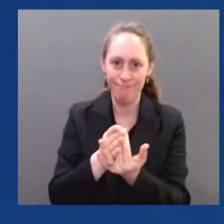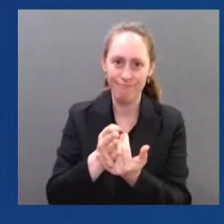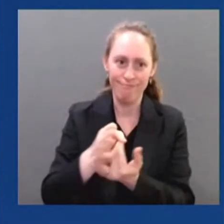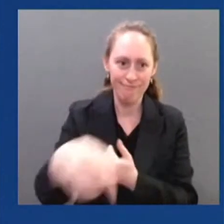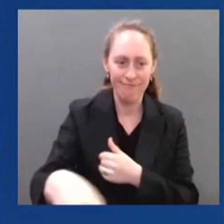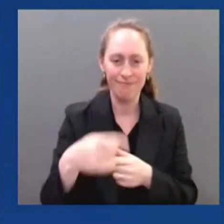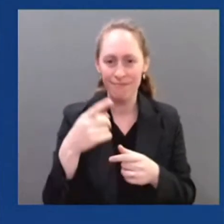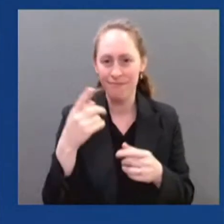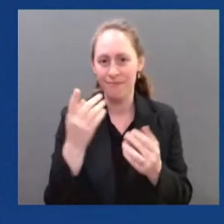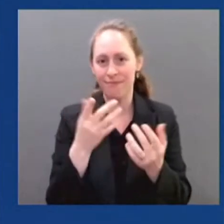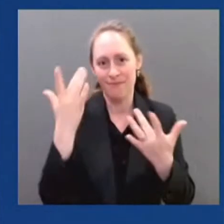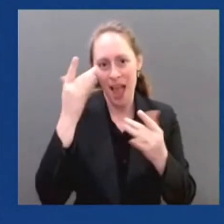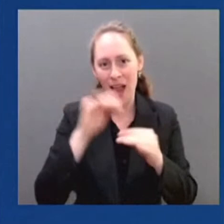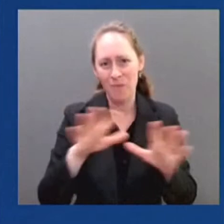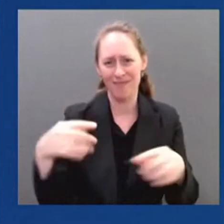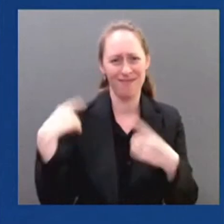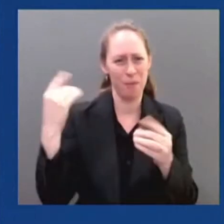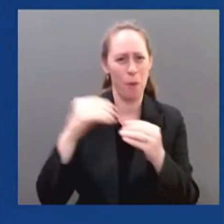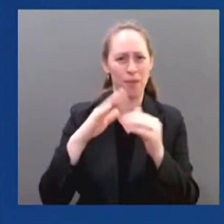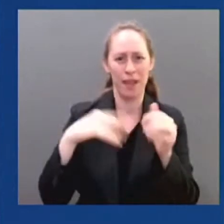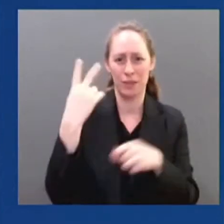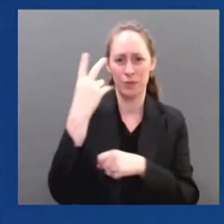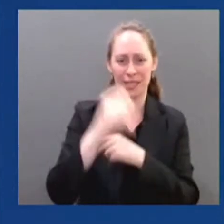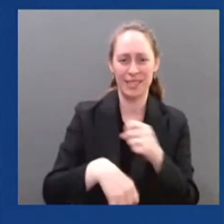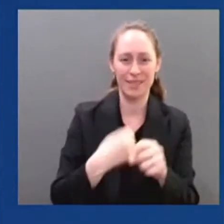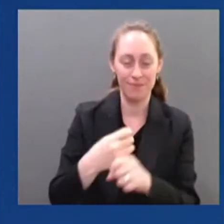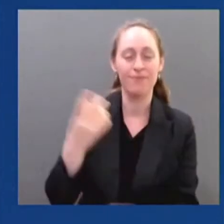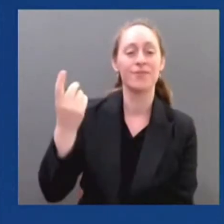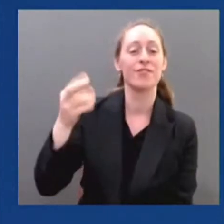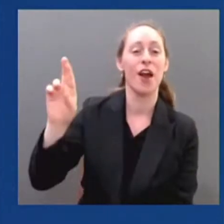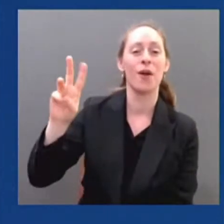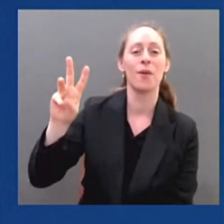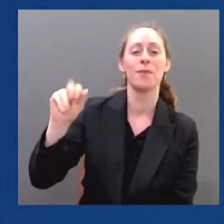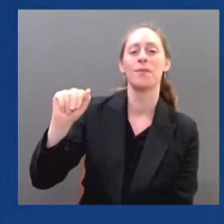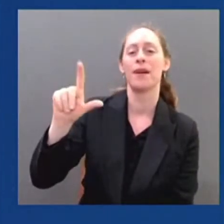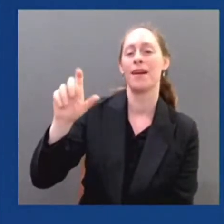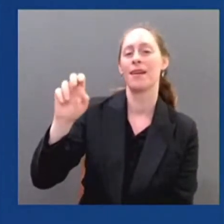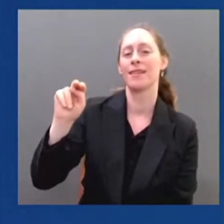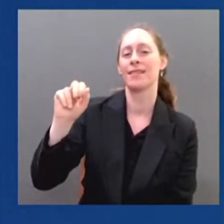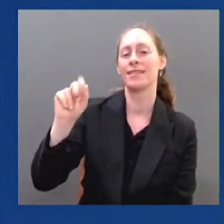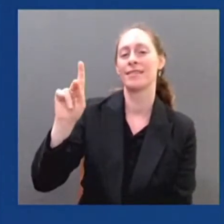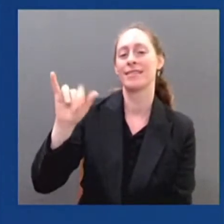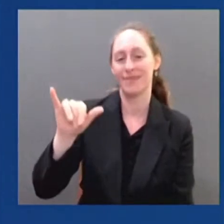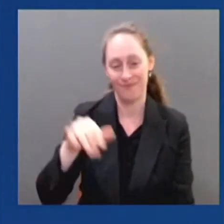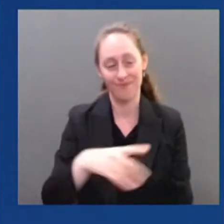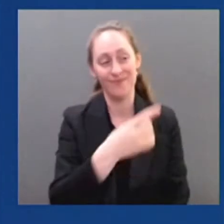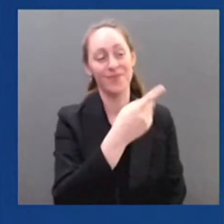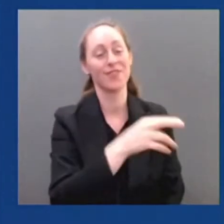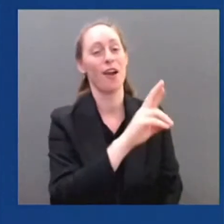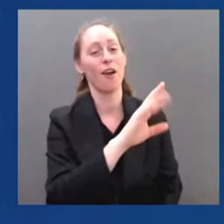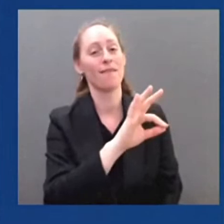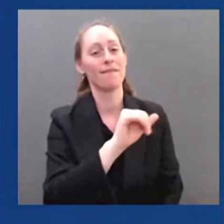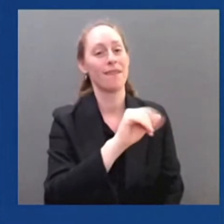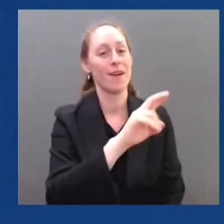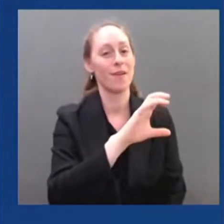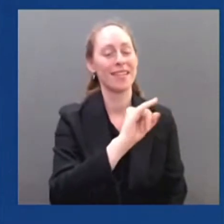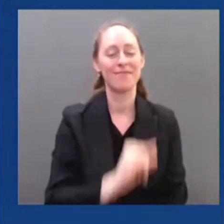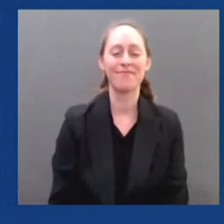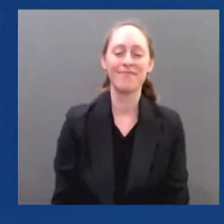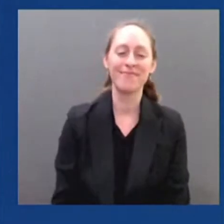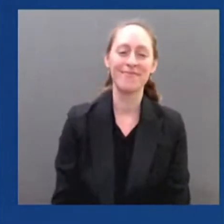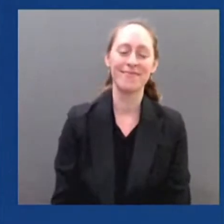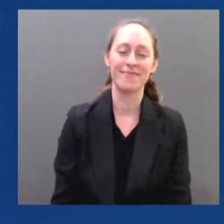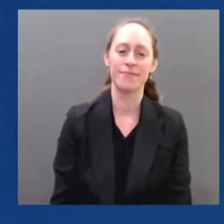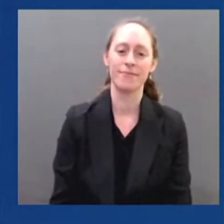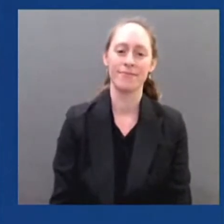Tony Fauci. Today, we want to update you on a really important topic, one that many parents and really America has waited